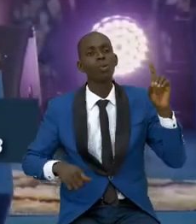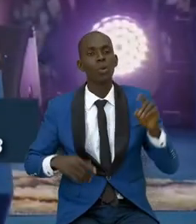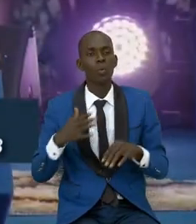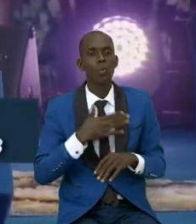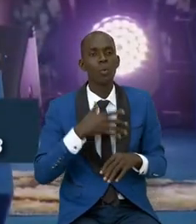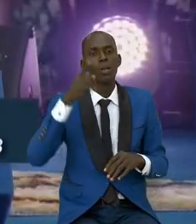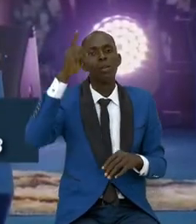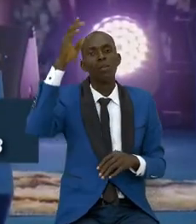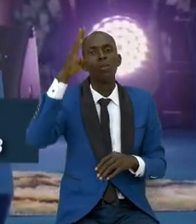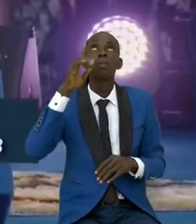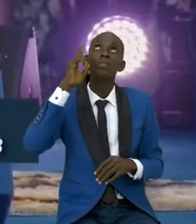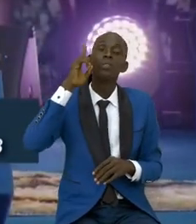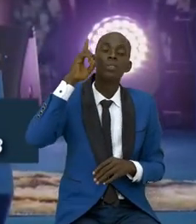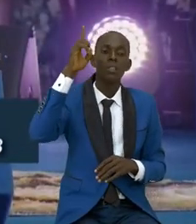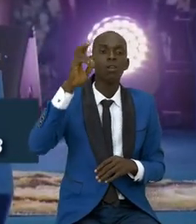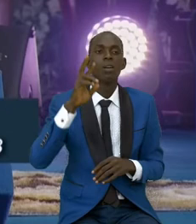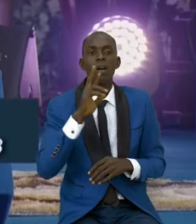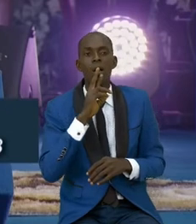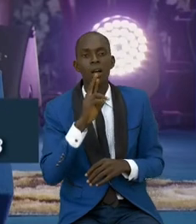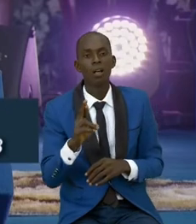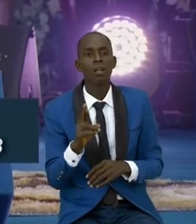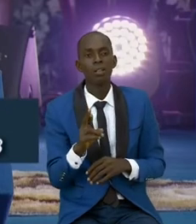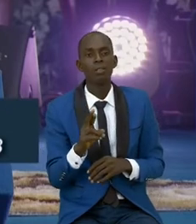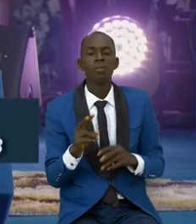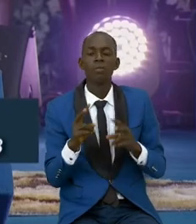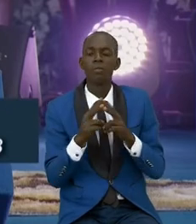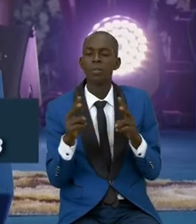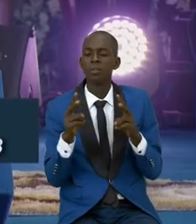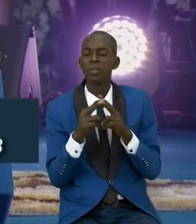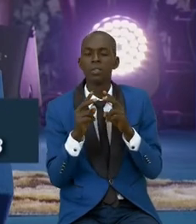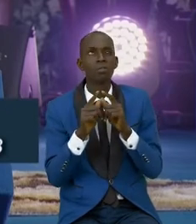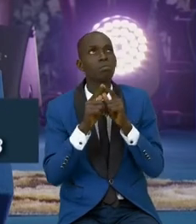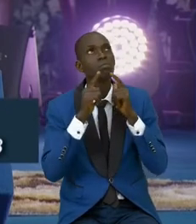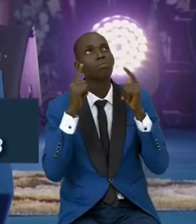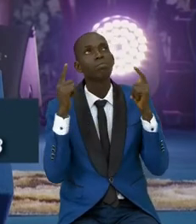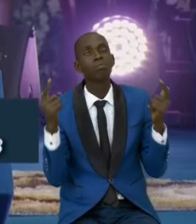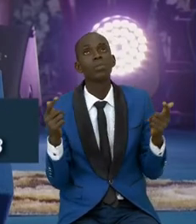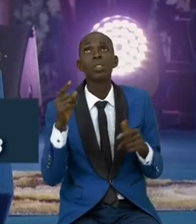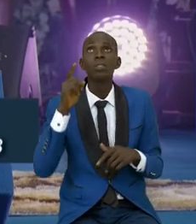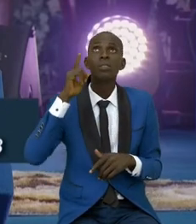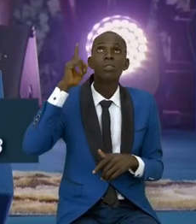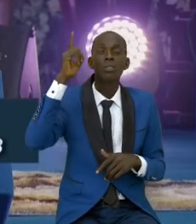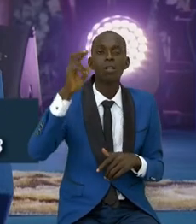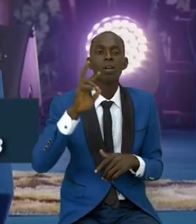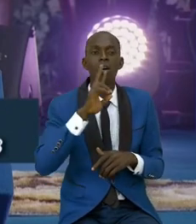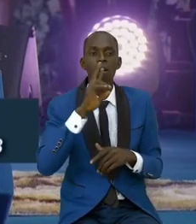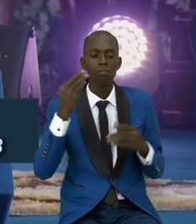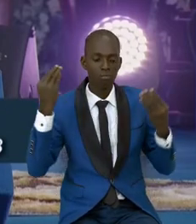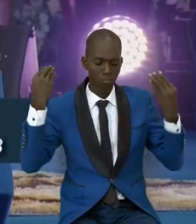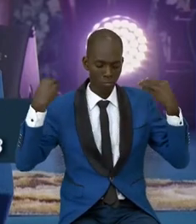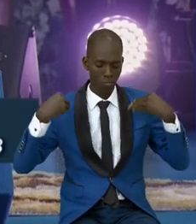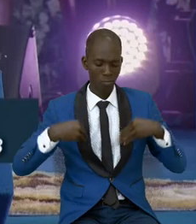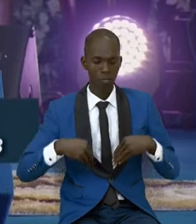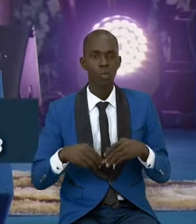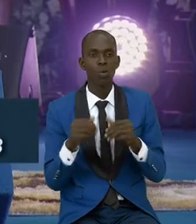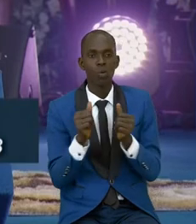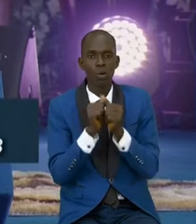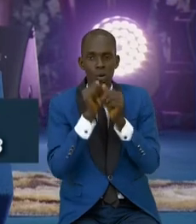God, thou art very great. Thou art clothed with